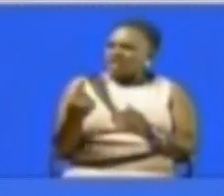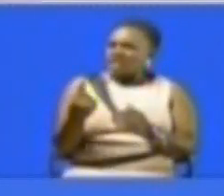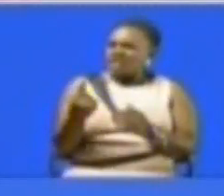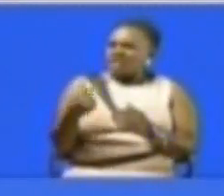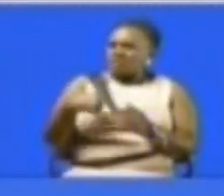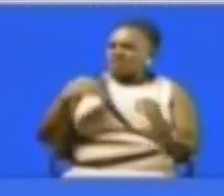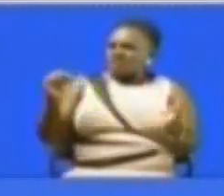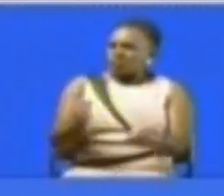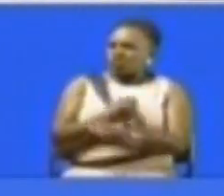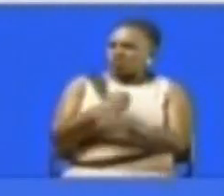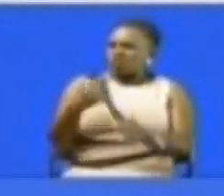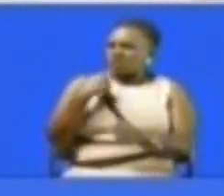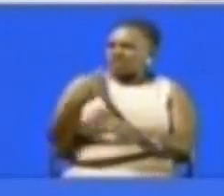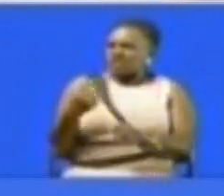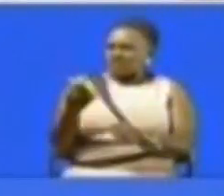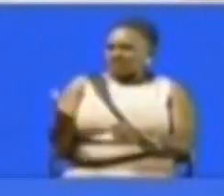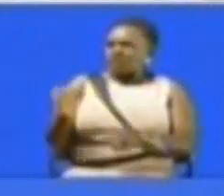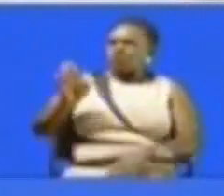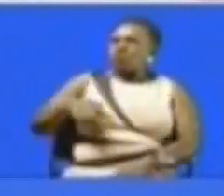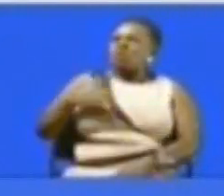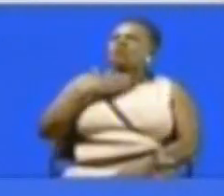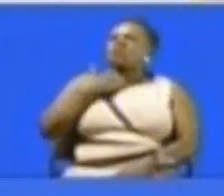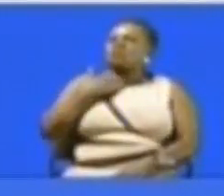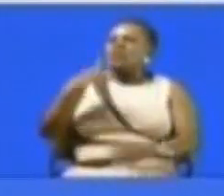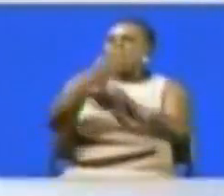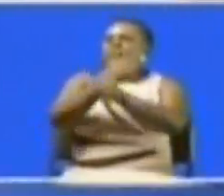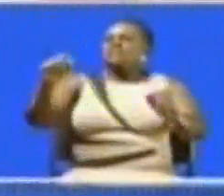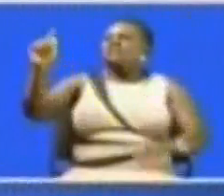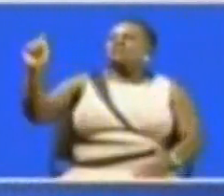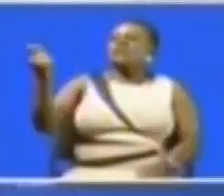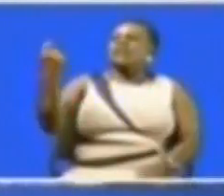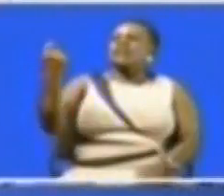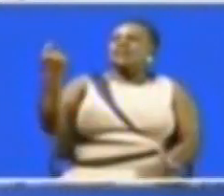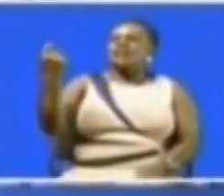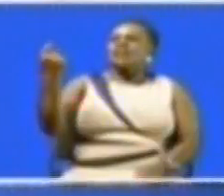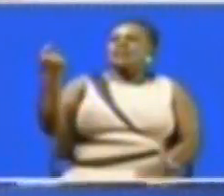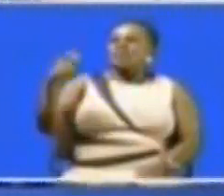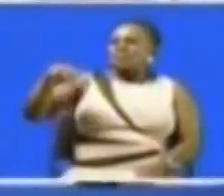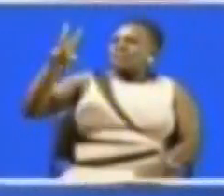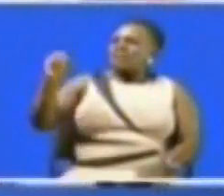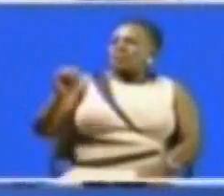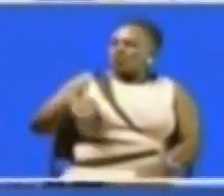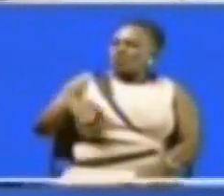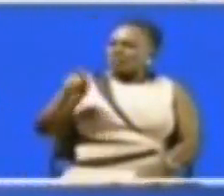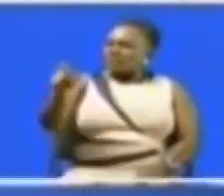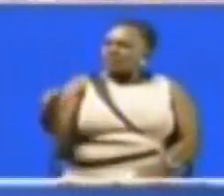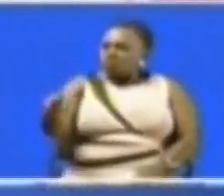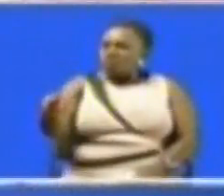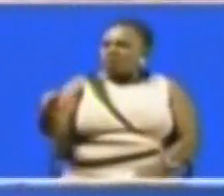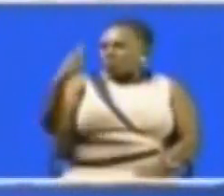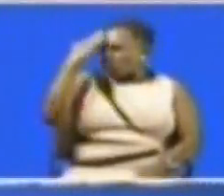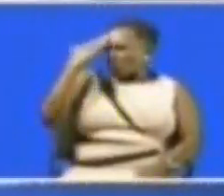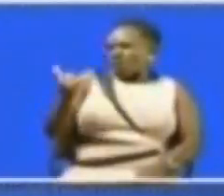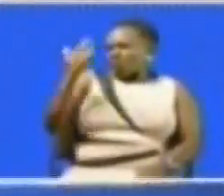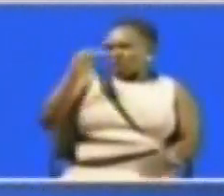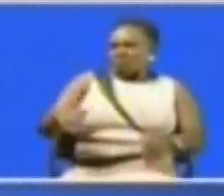Who says that we cannot say, well, this is the woman we want to be the president of Kenya, and this to be the prime minister, and this one to be, why is it